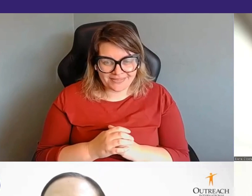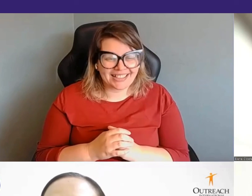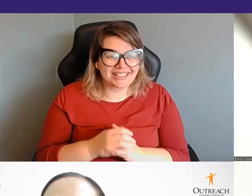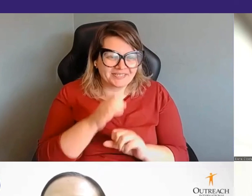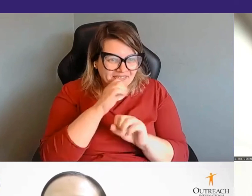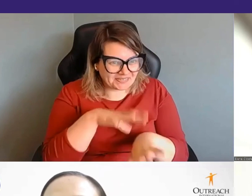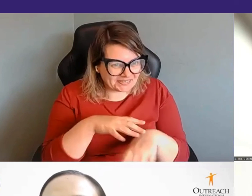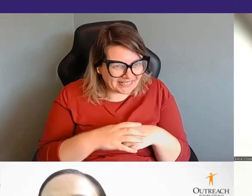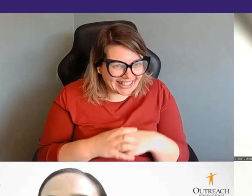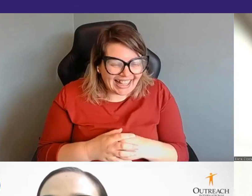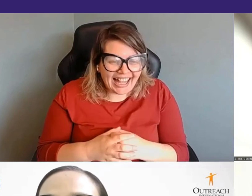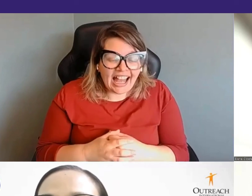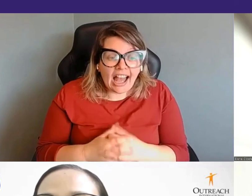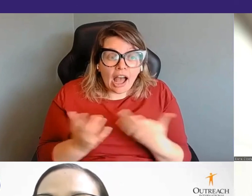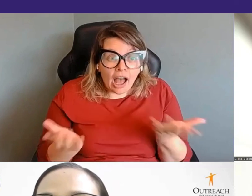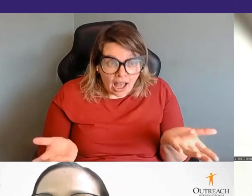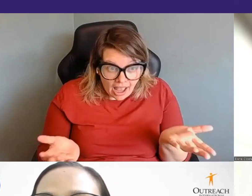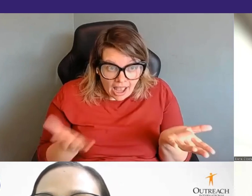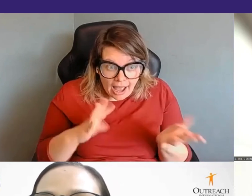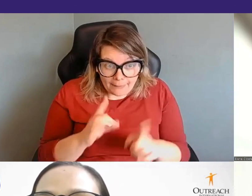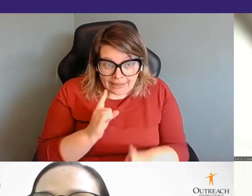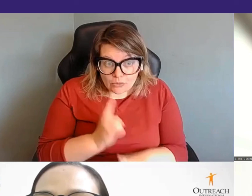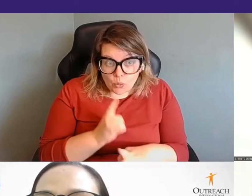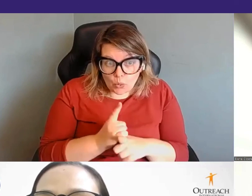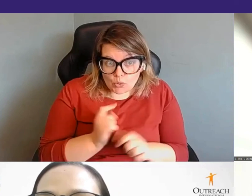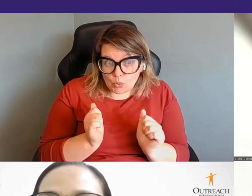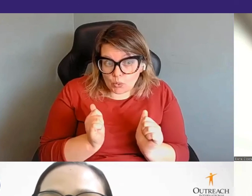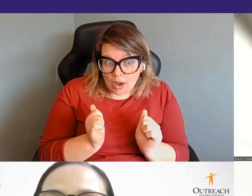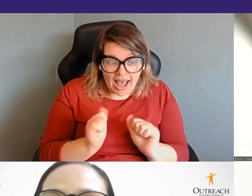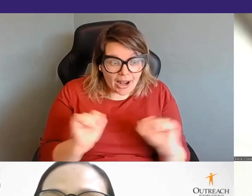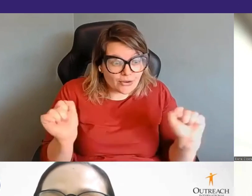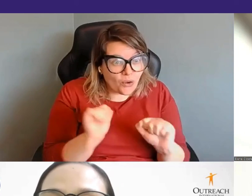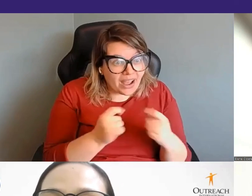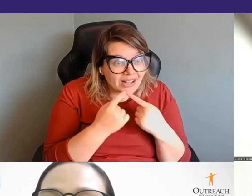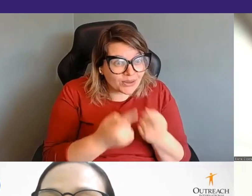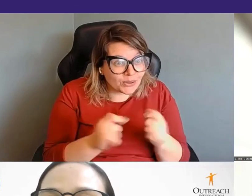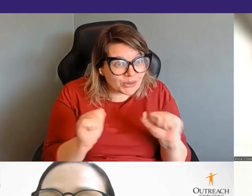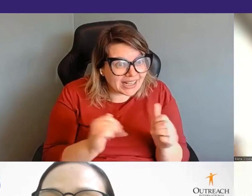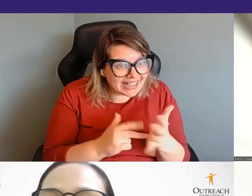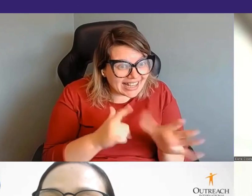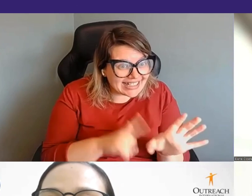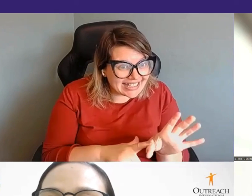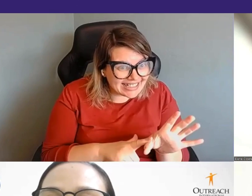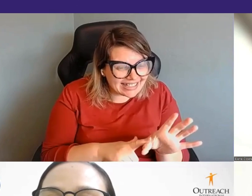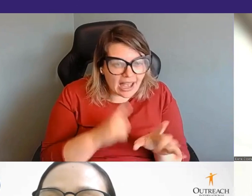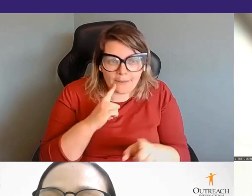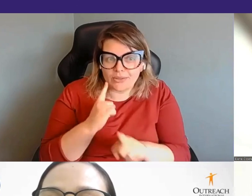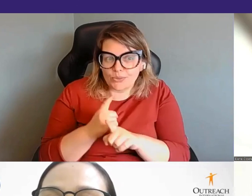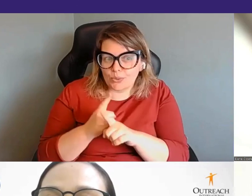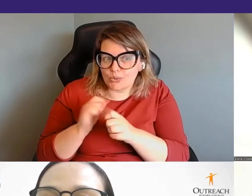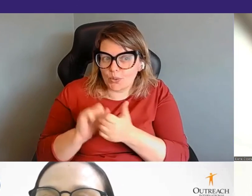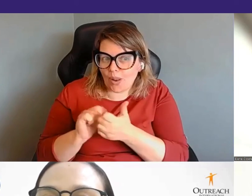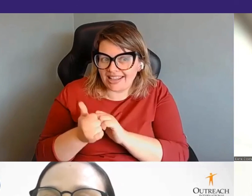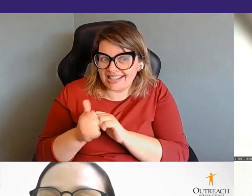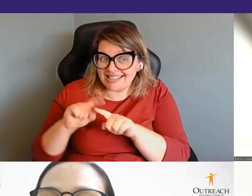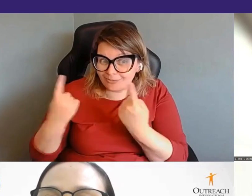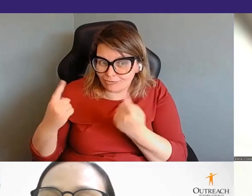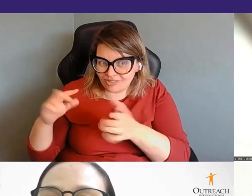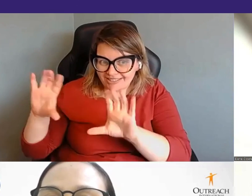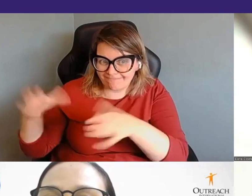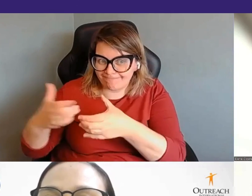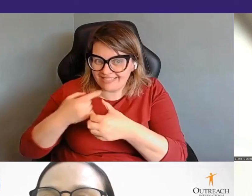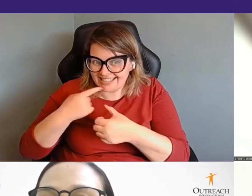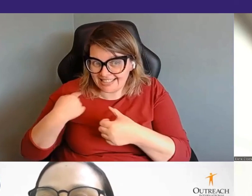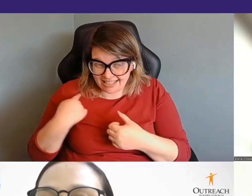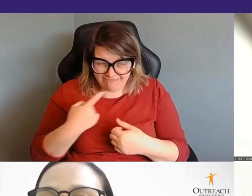I had a conversation with colleagues, Nancy, I haven't even told you this. I had a conversation with colleagues from a different organization yesterday. And I said to